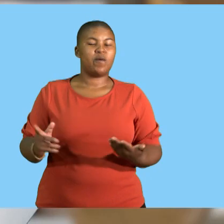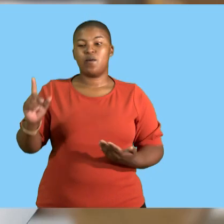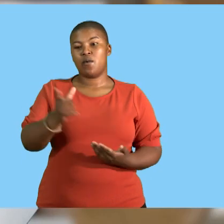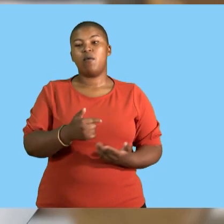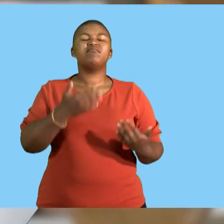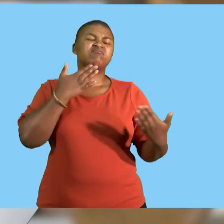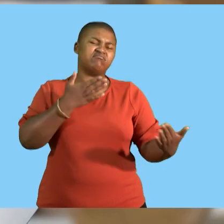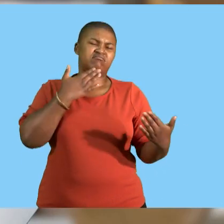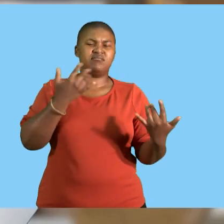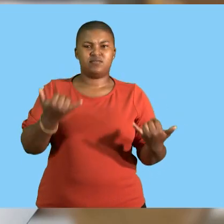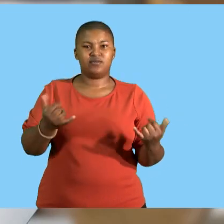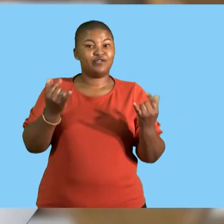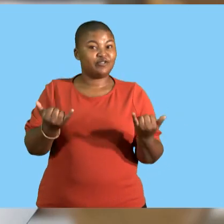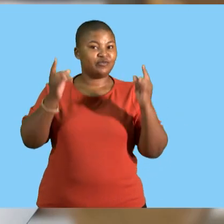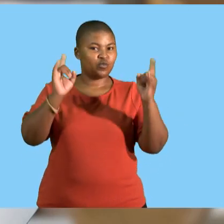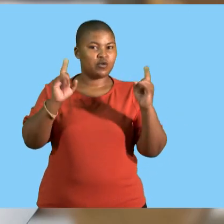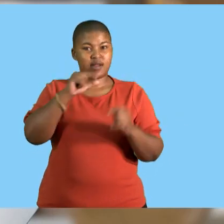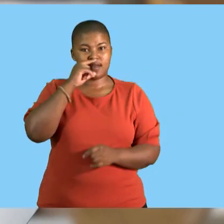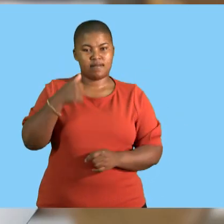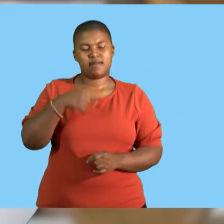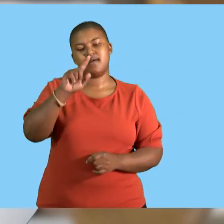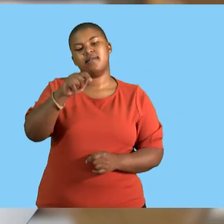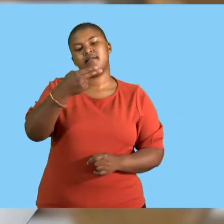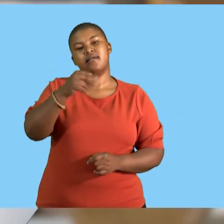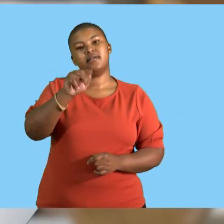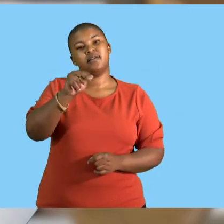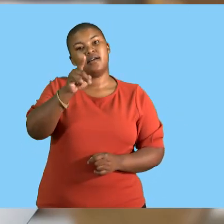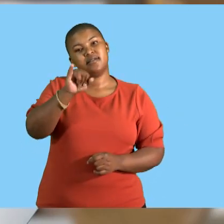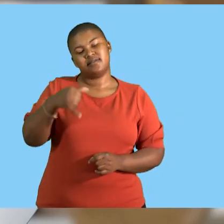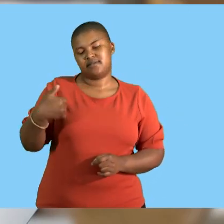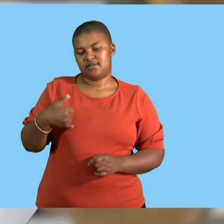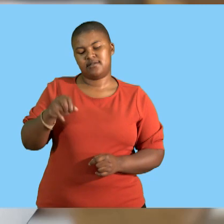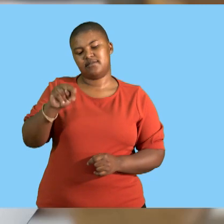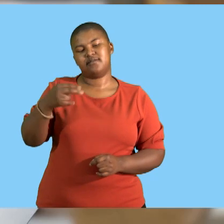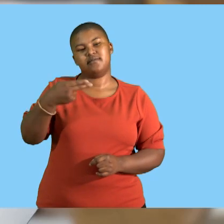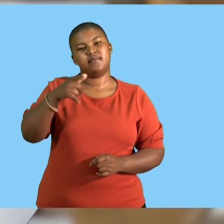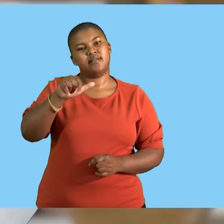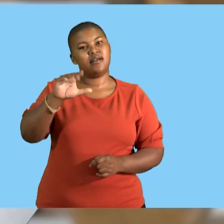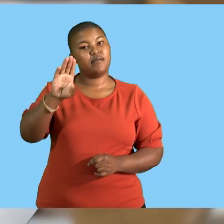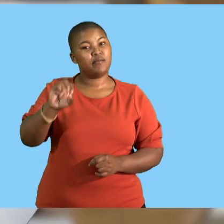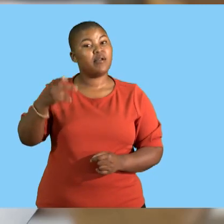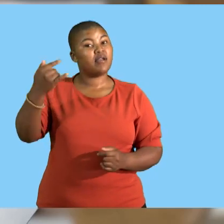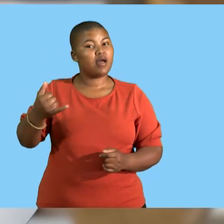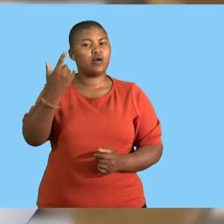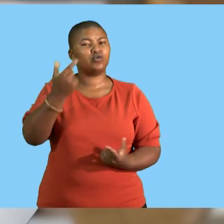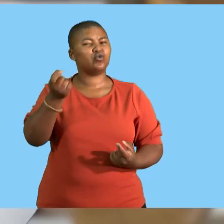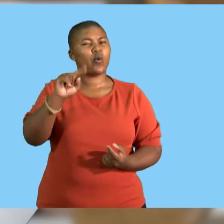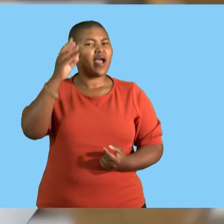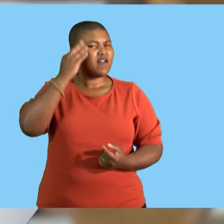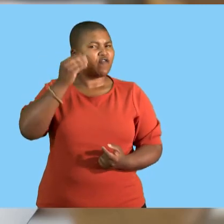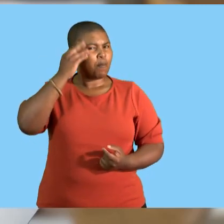Welcome everyone and thank you for joining me. My name is Sandin Tlapo and today we are looking at data handling, specifically